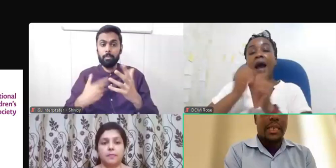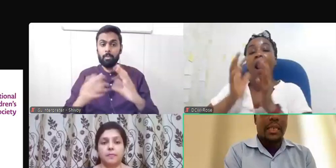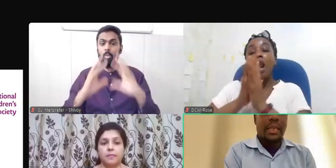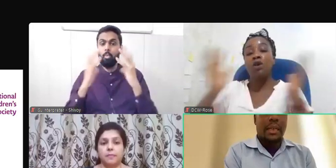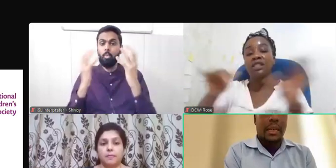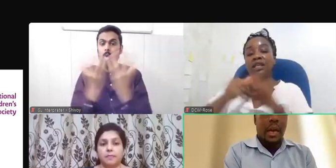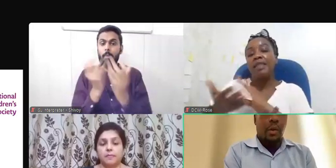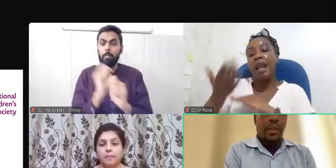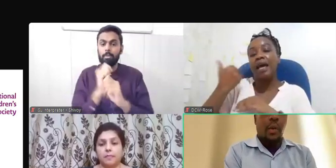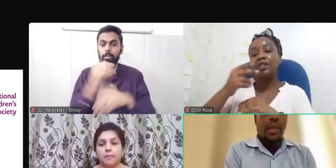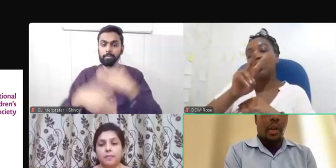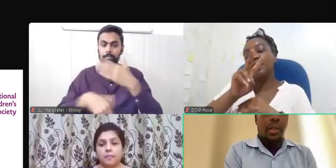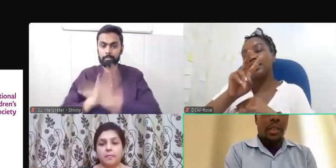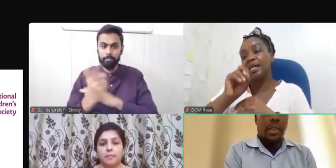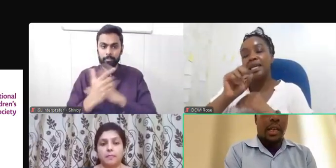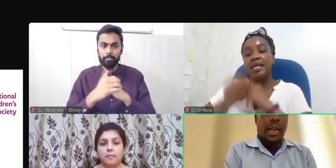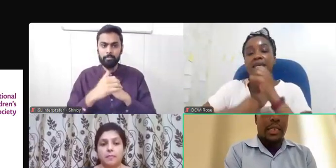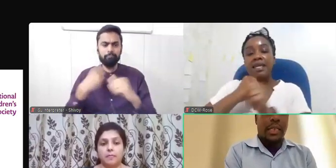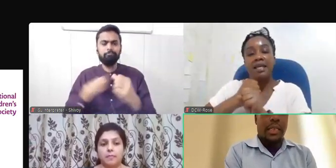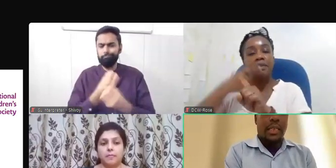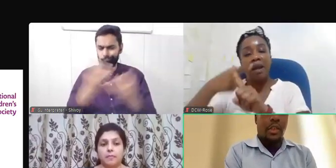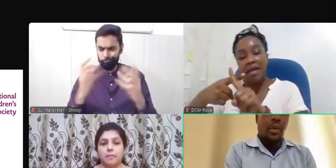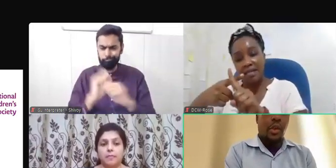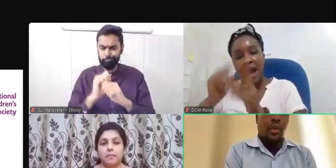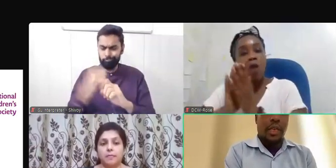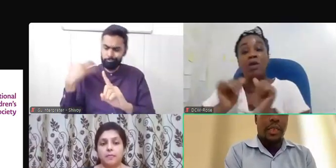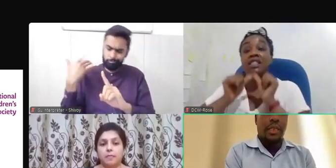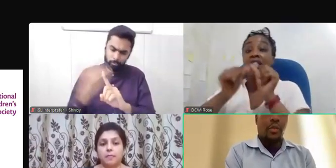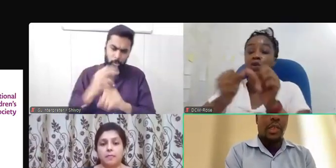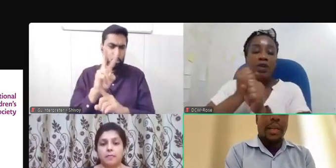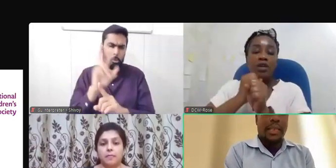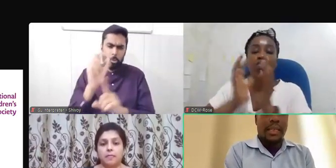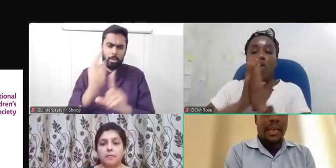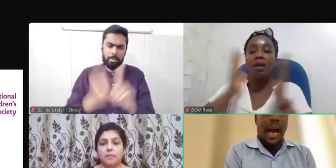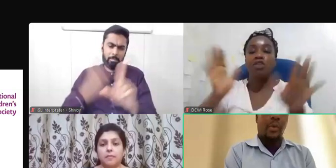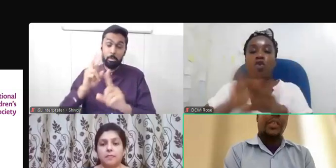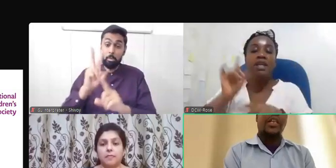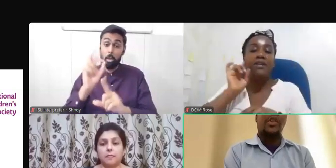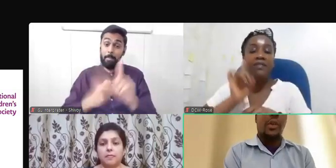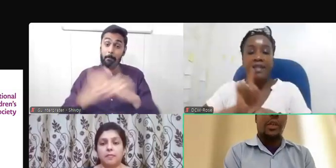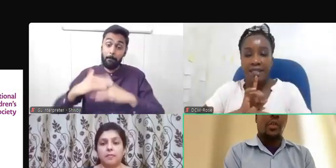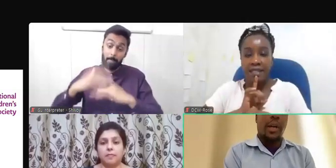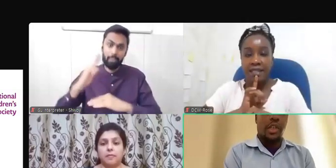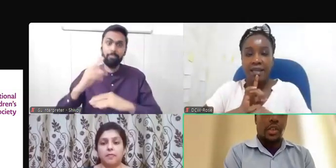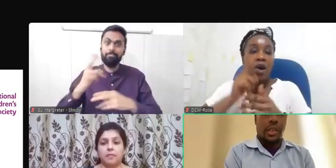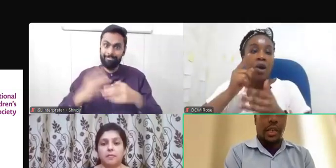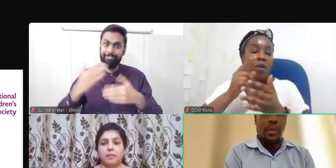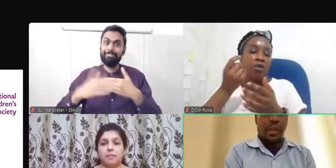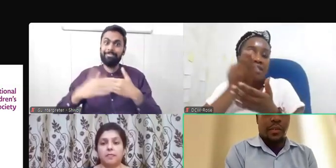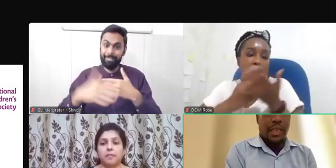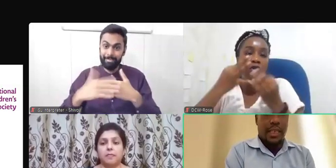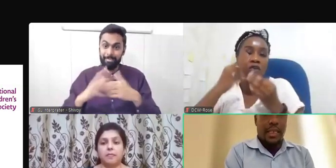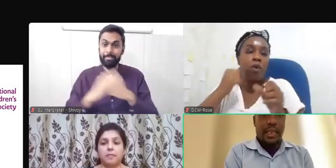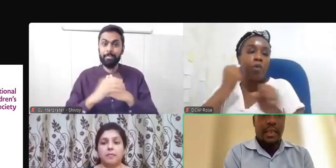programs. We've done quite a lot in the last 20 or so years, 20 plus years, and we're still doing so much in